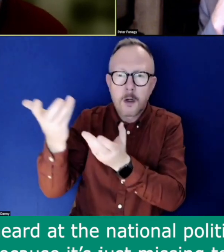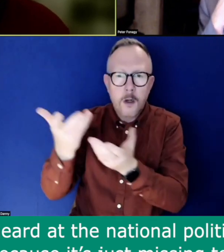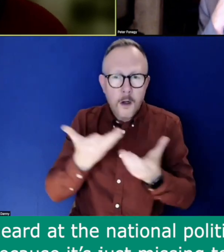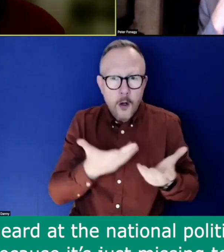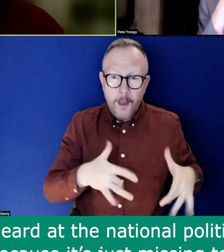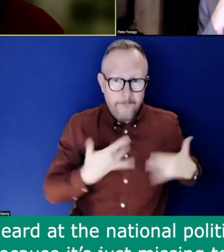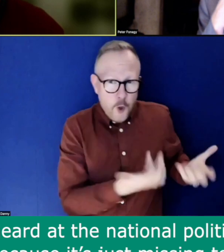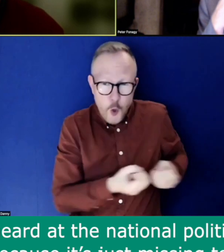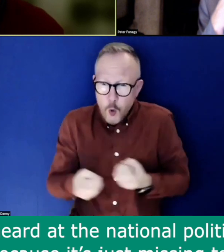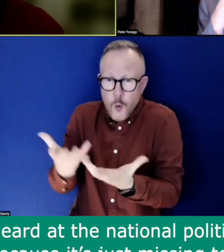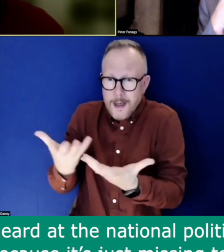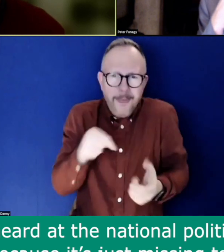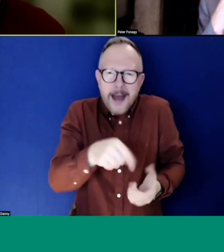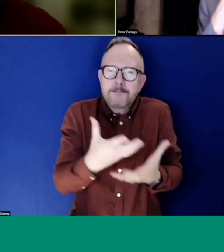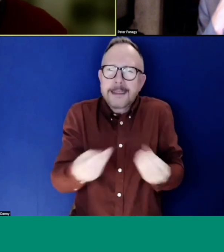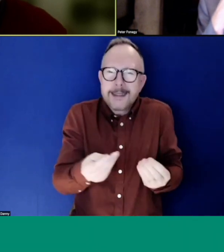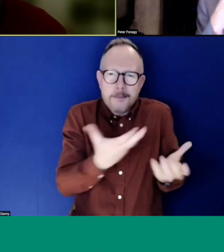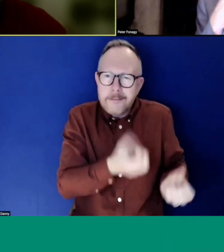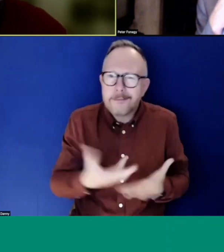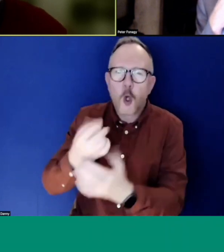because it's just missing too often.